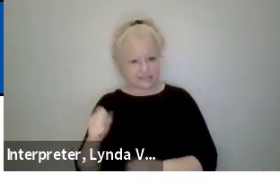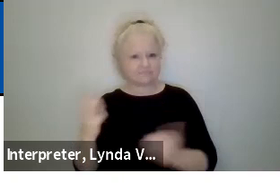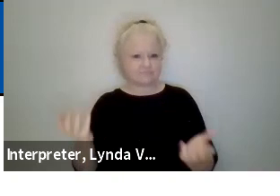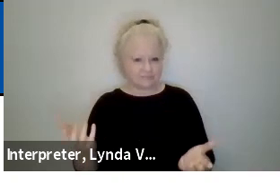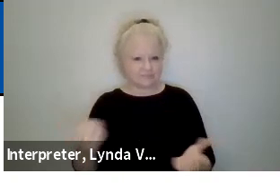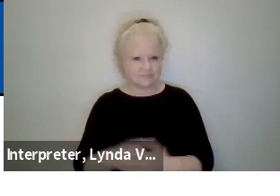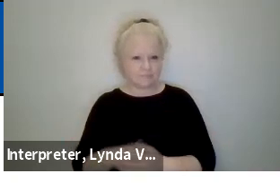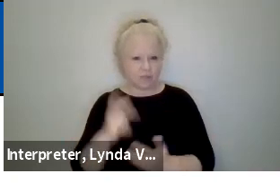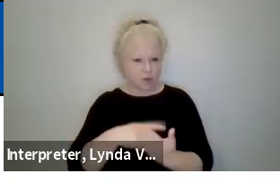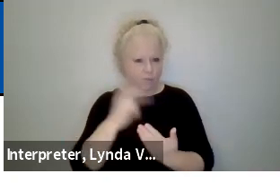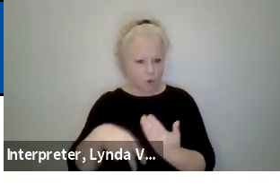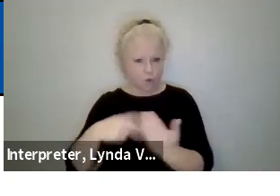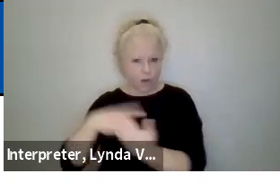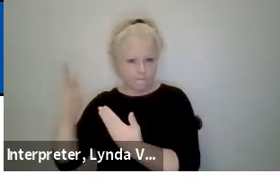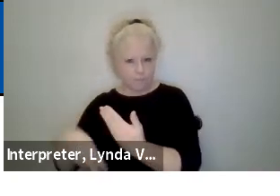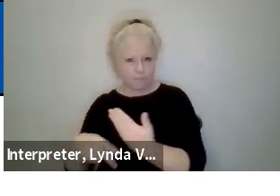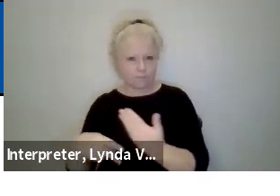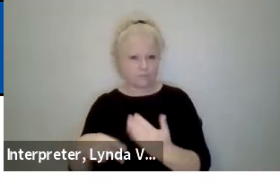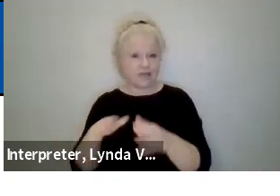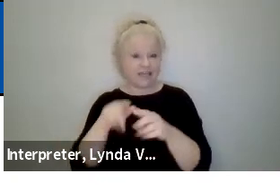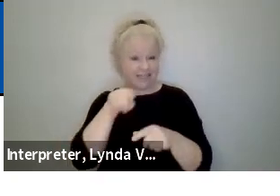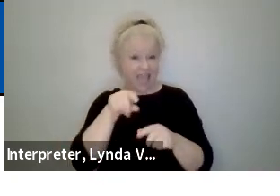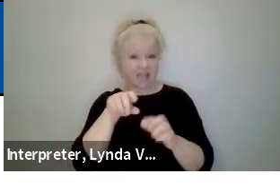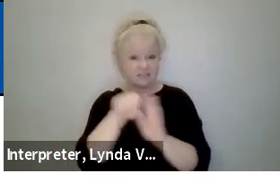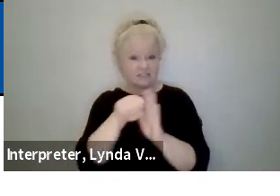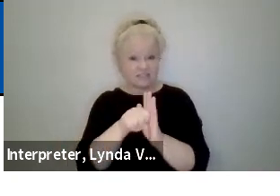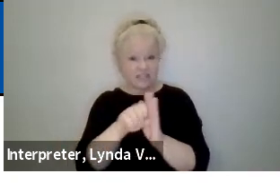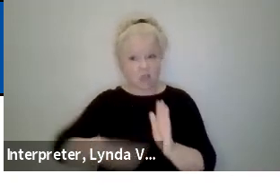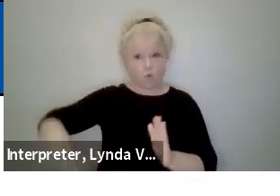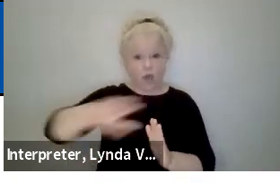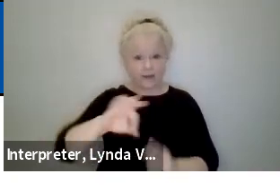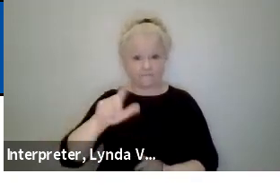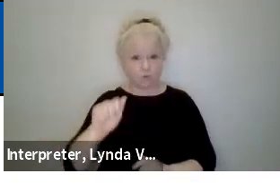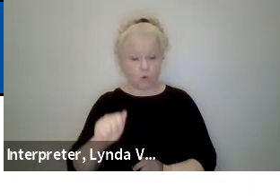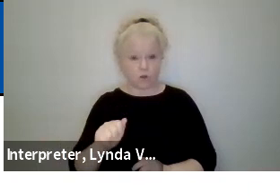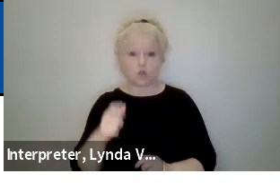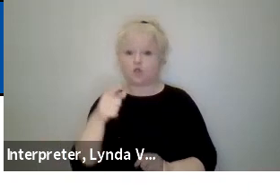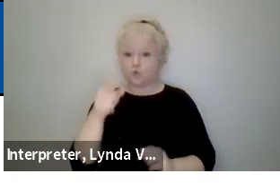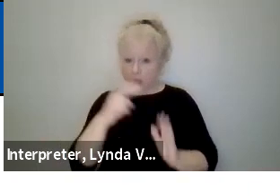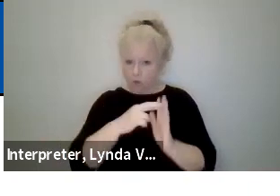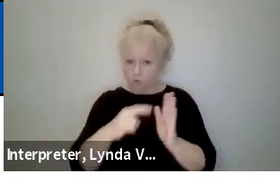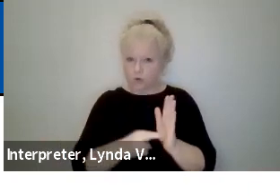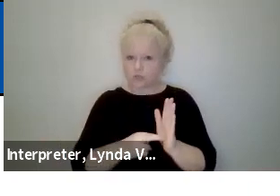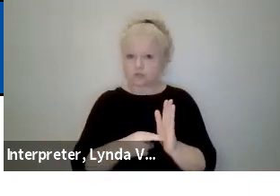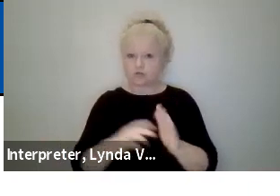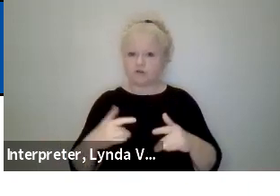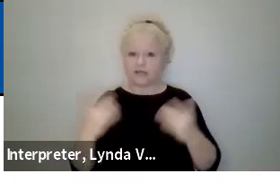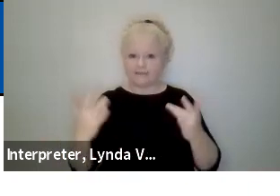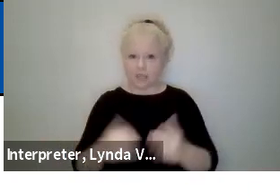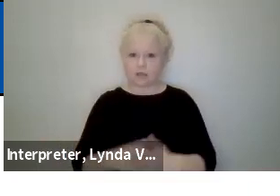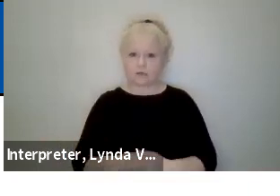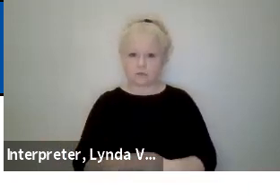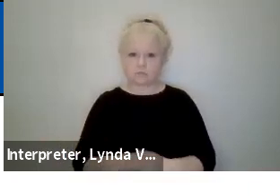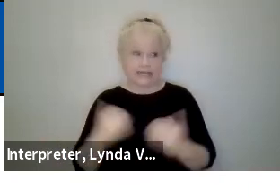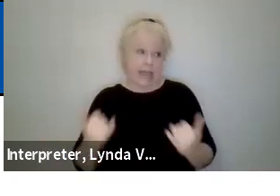their program that is statewide. So it'll be very exciting. You can register for those events